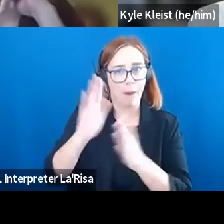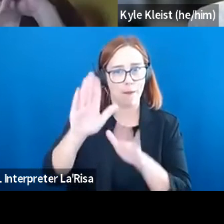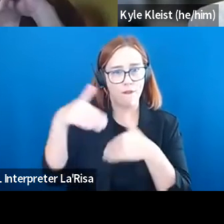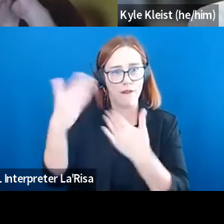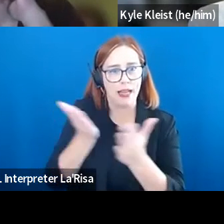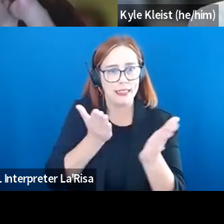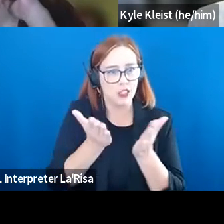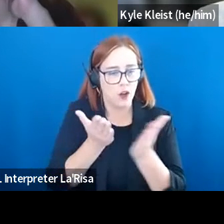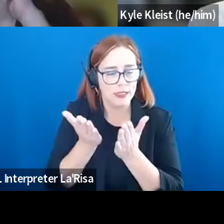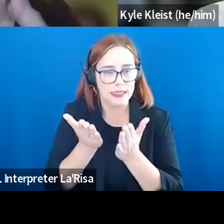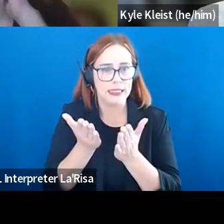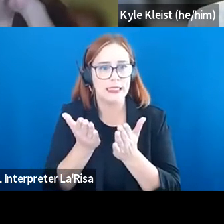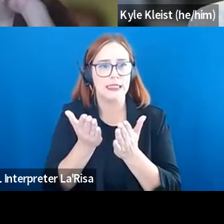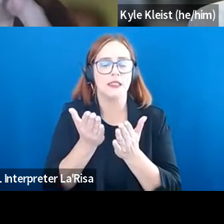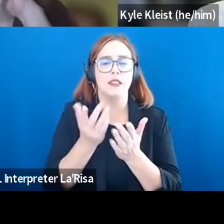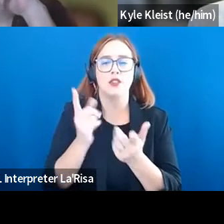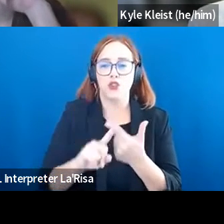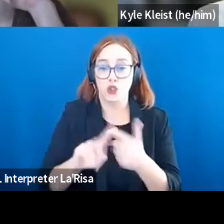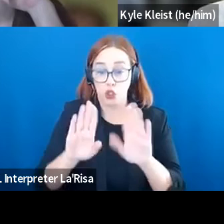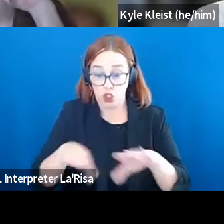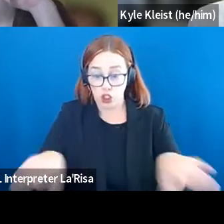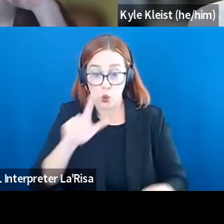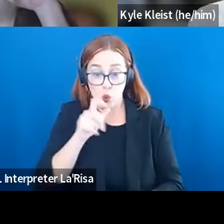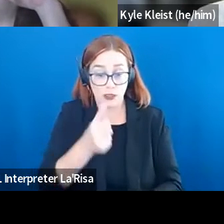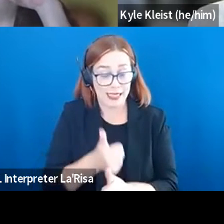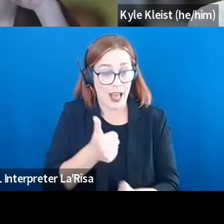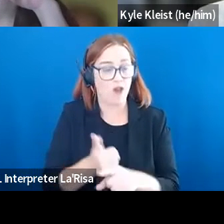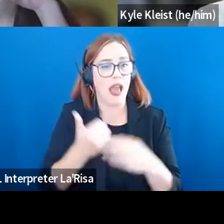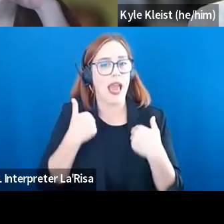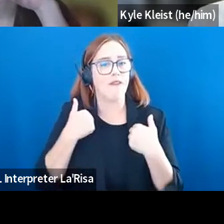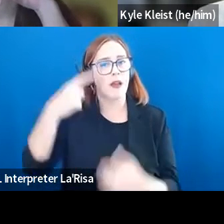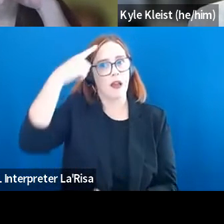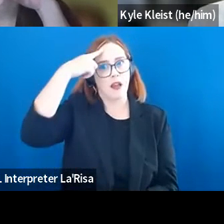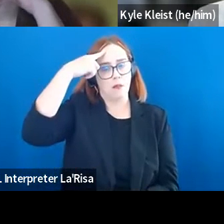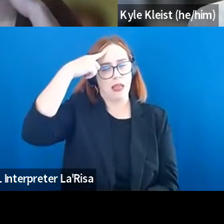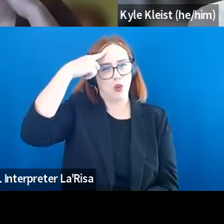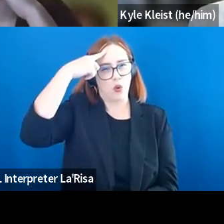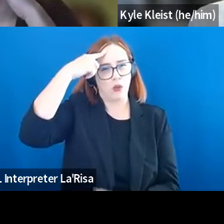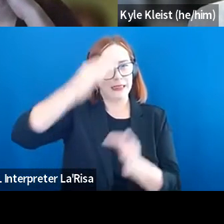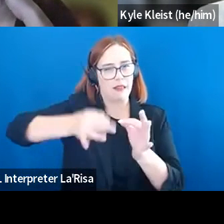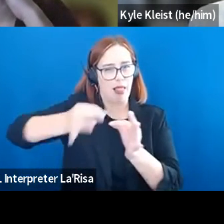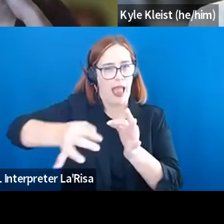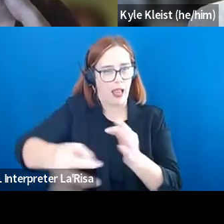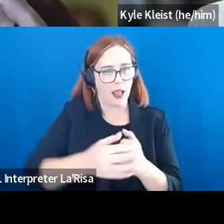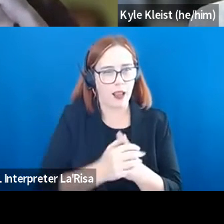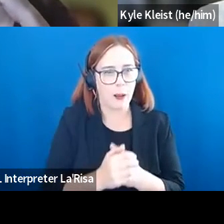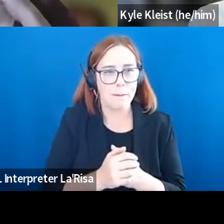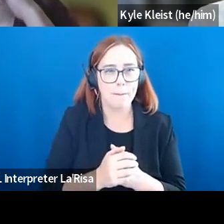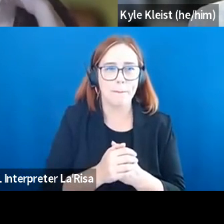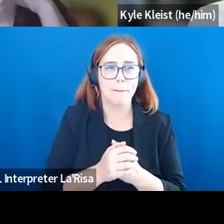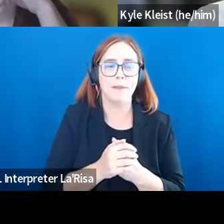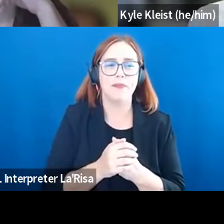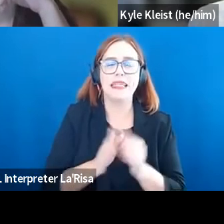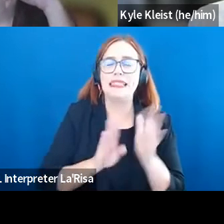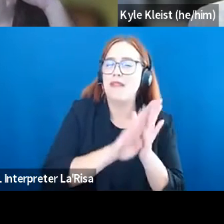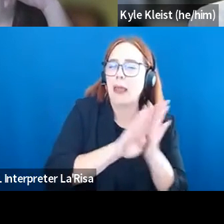having developmental delays. So again, we were able to partner with a local foundation to get that